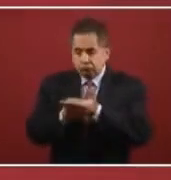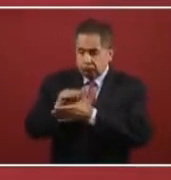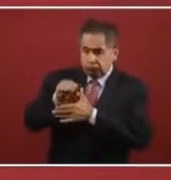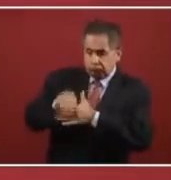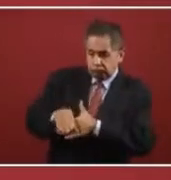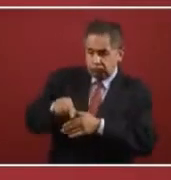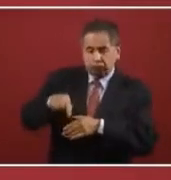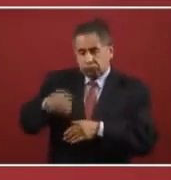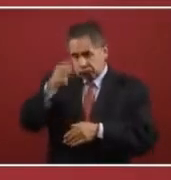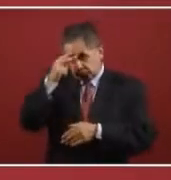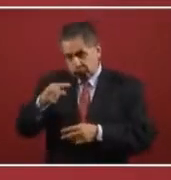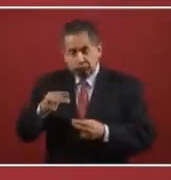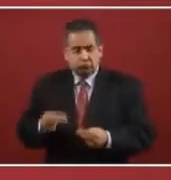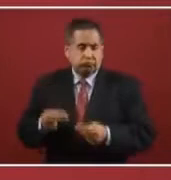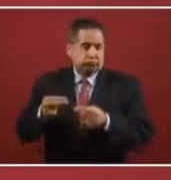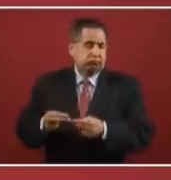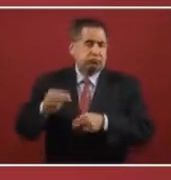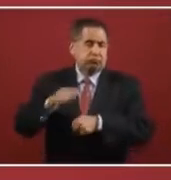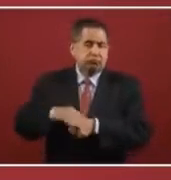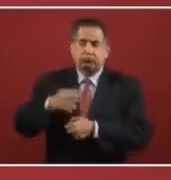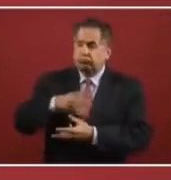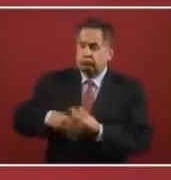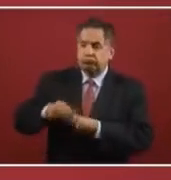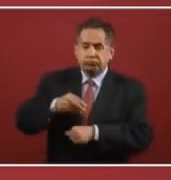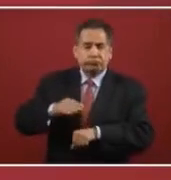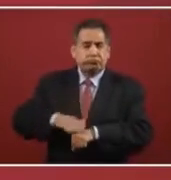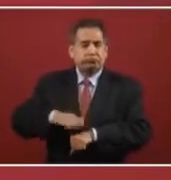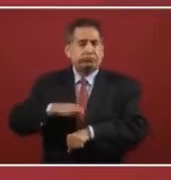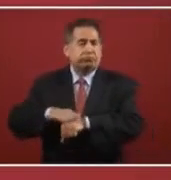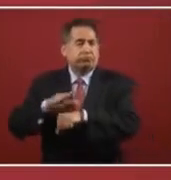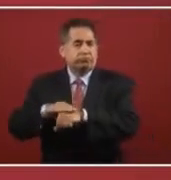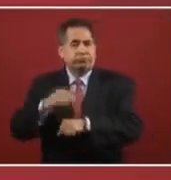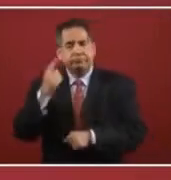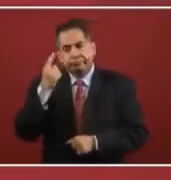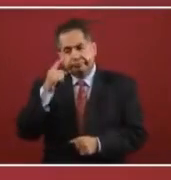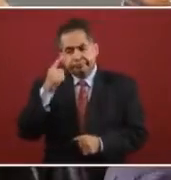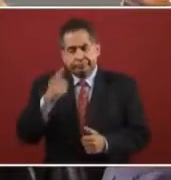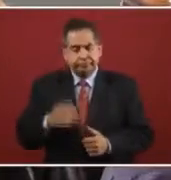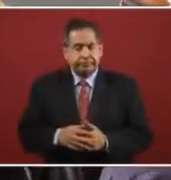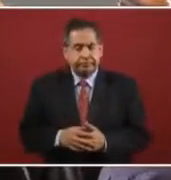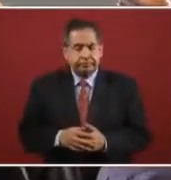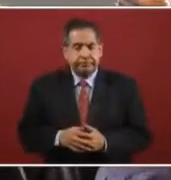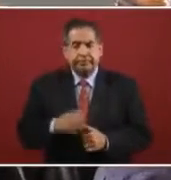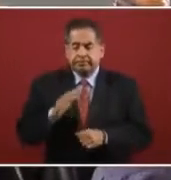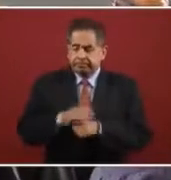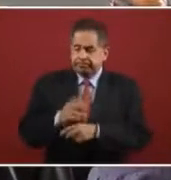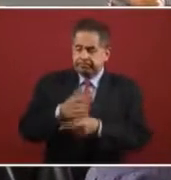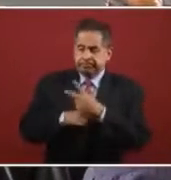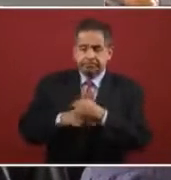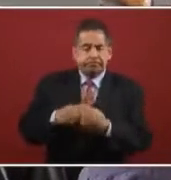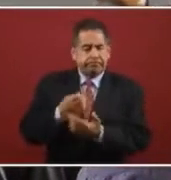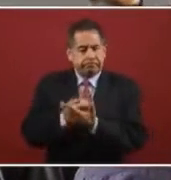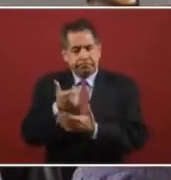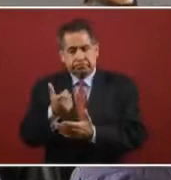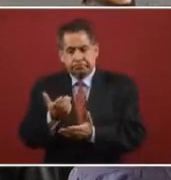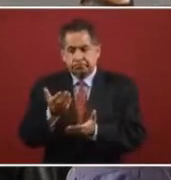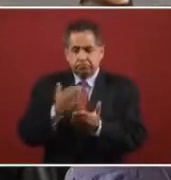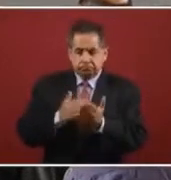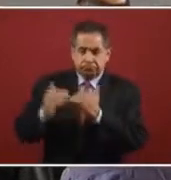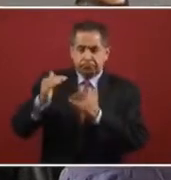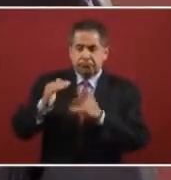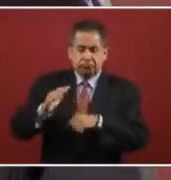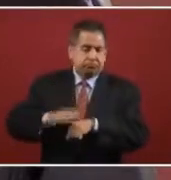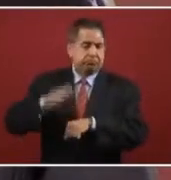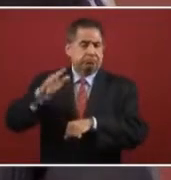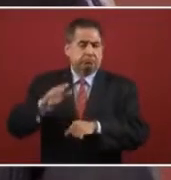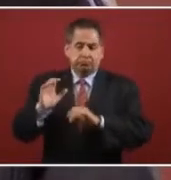for the country para, in order that tener más crecimiento económico y más empleos. We have more growth